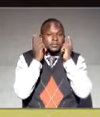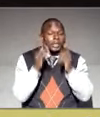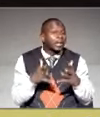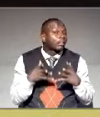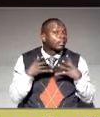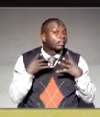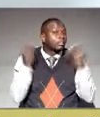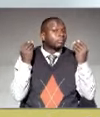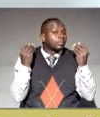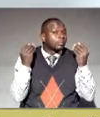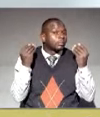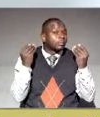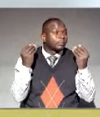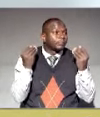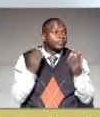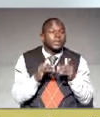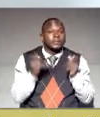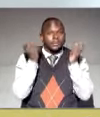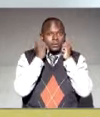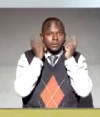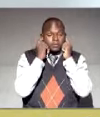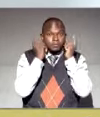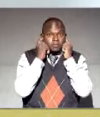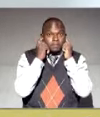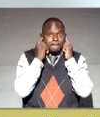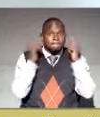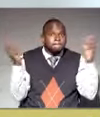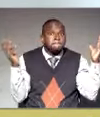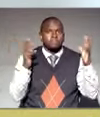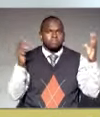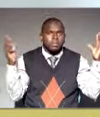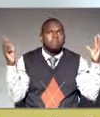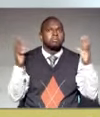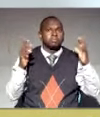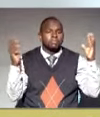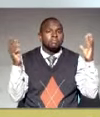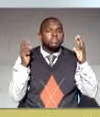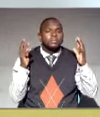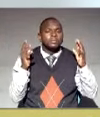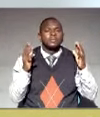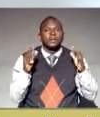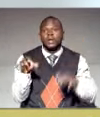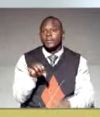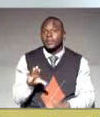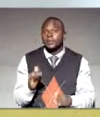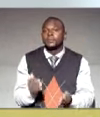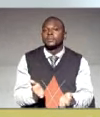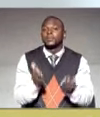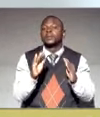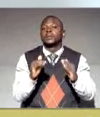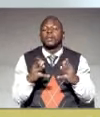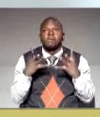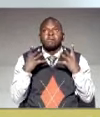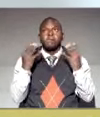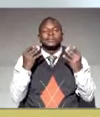lead to hearing loss. When they are put in the ear, they create a humid environment and that humid environment encourages the growth of